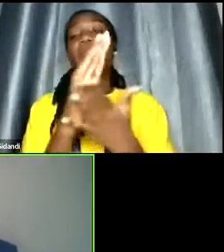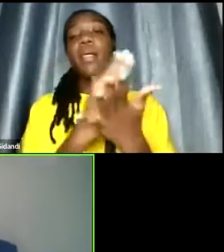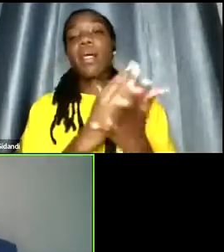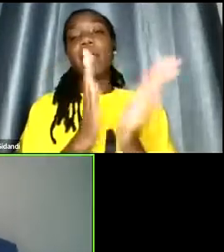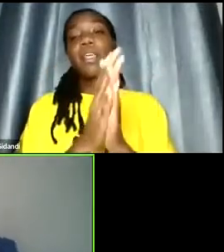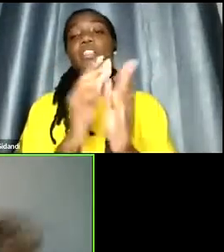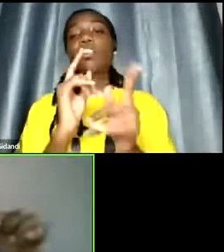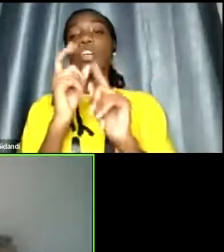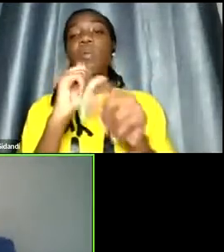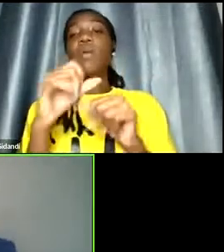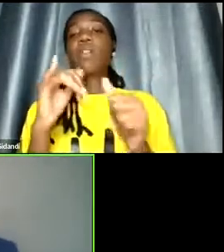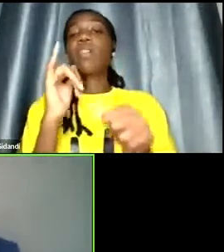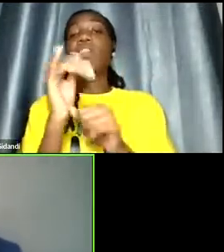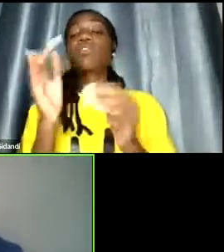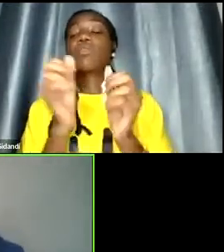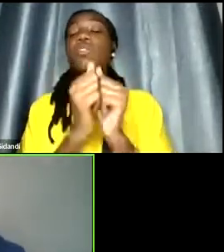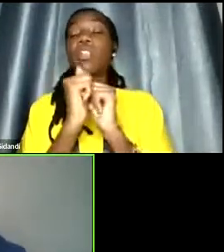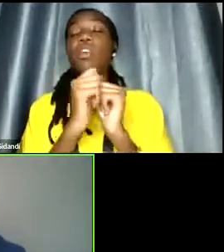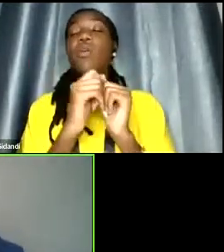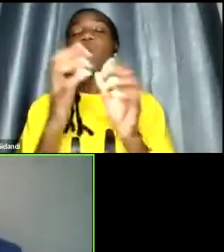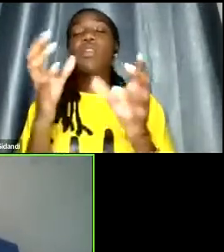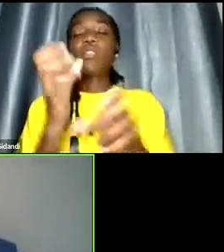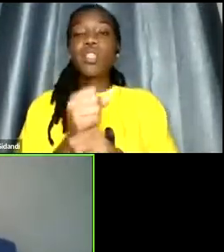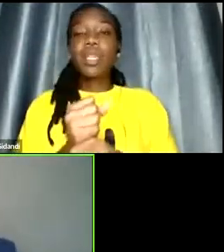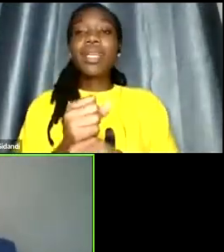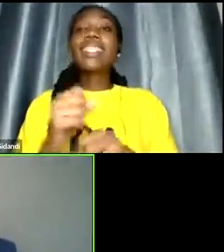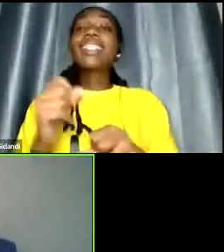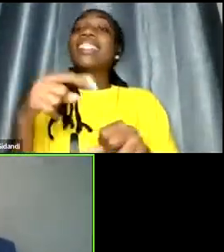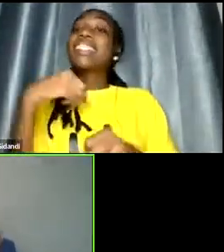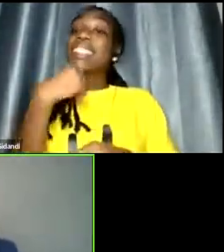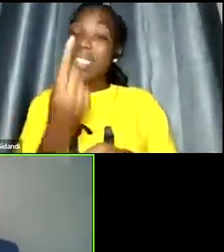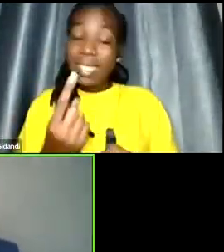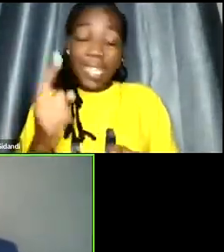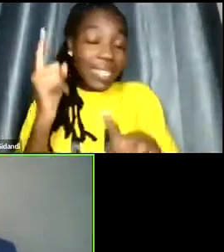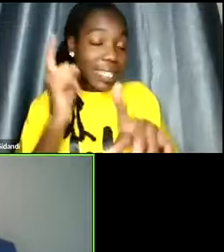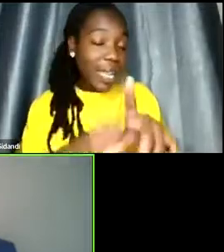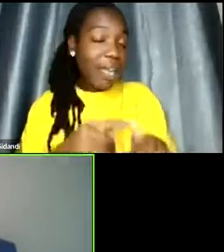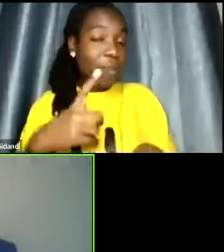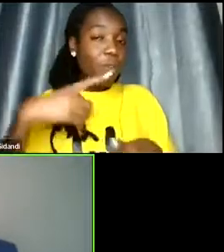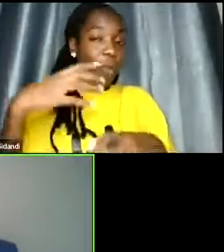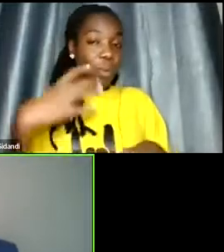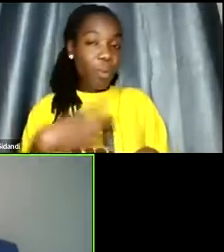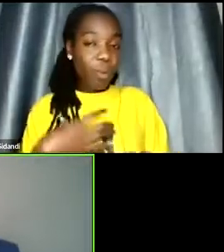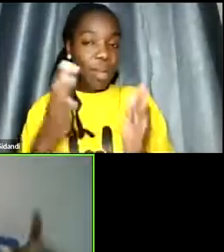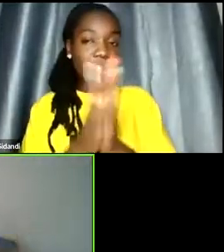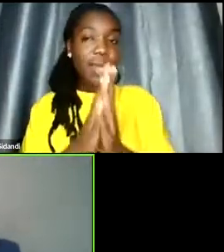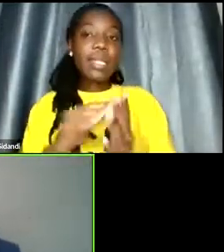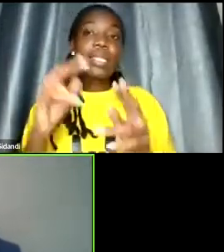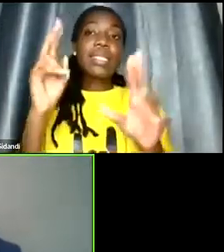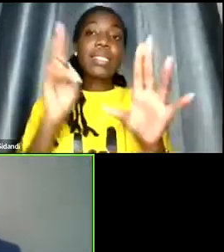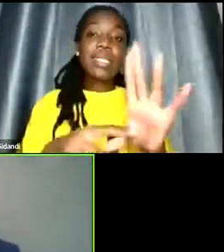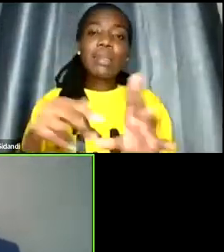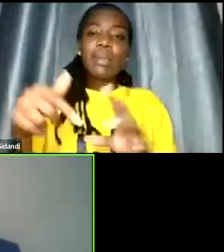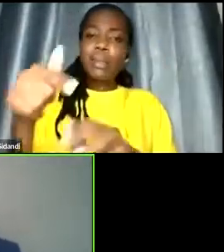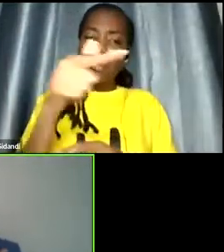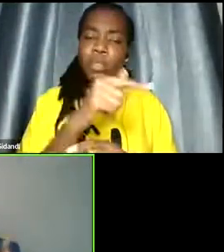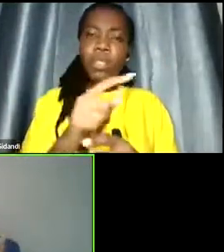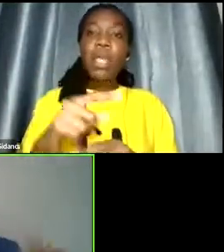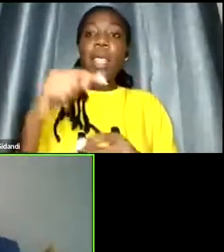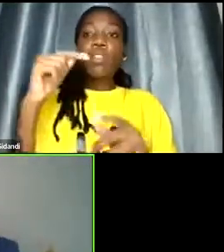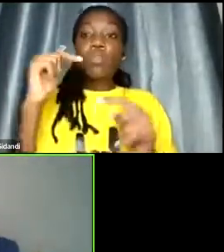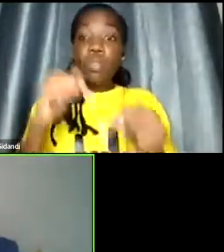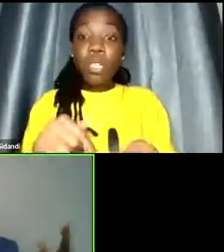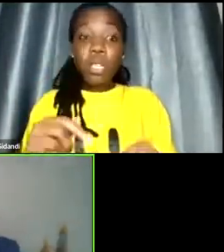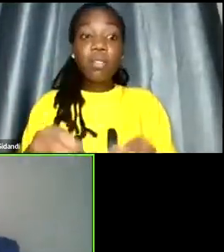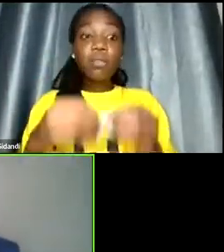organization. Tell them, delegate authority when you're going on leave and rotate the seat. One time you delegate to one, tell them you have